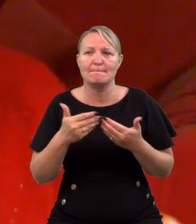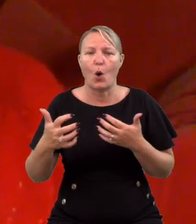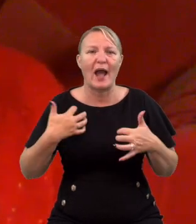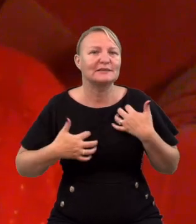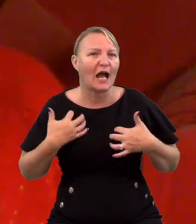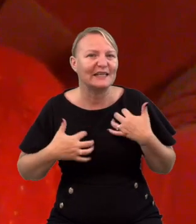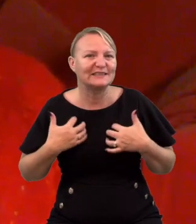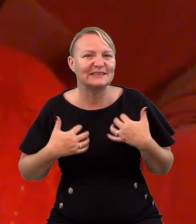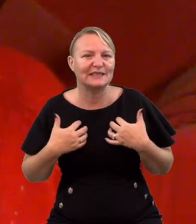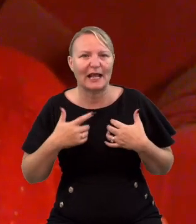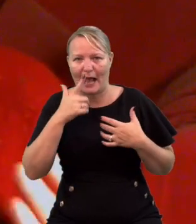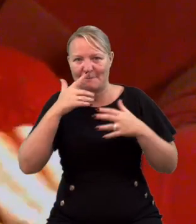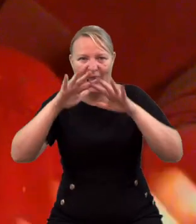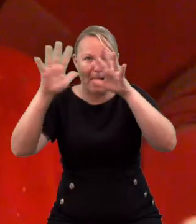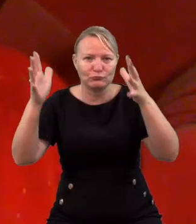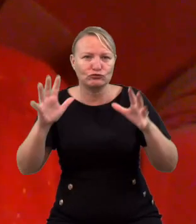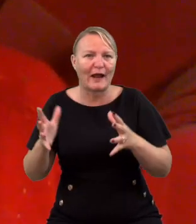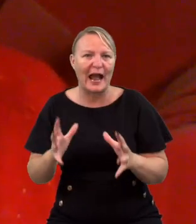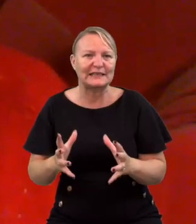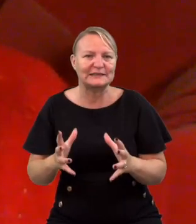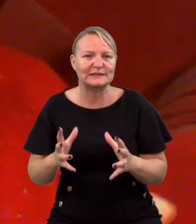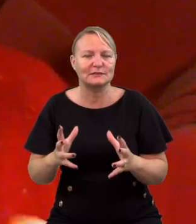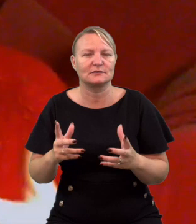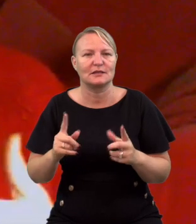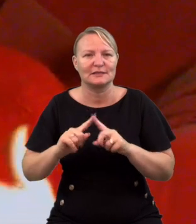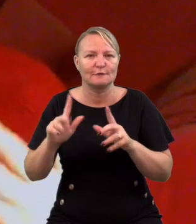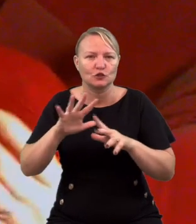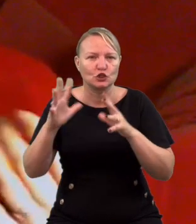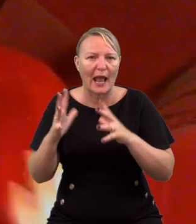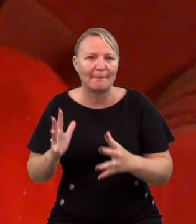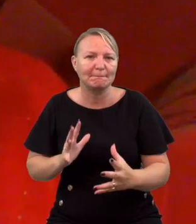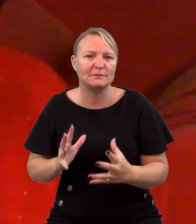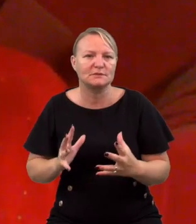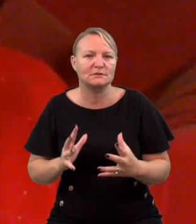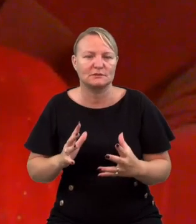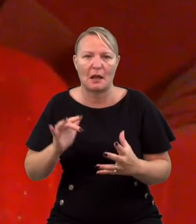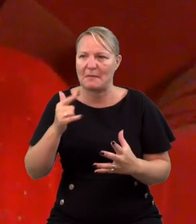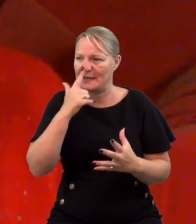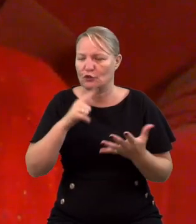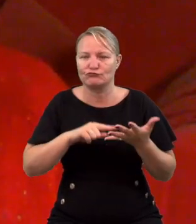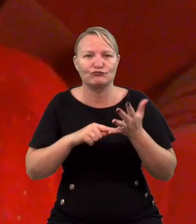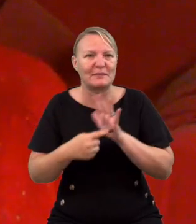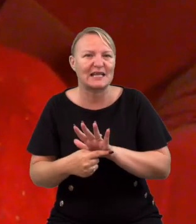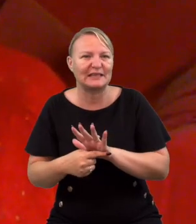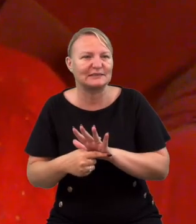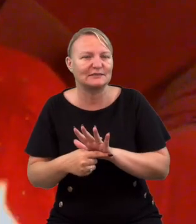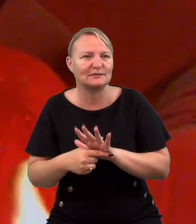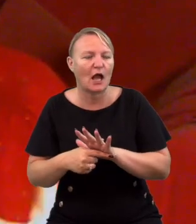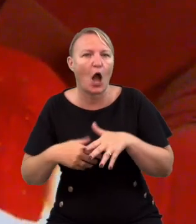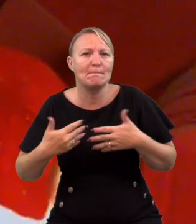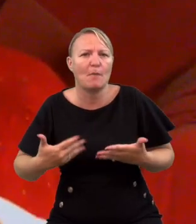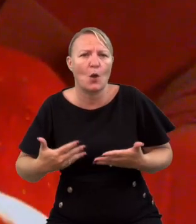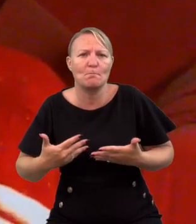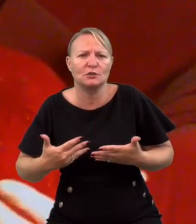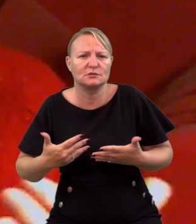more exciting puppetry work can be quite abstract, and it might be trying to represent a moment